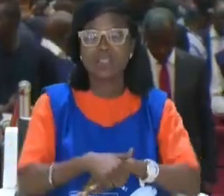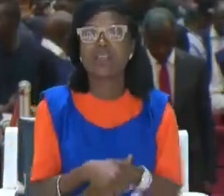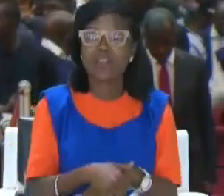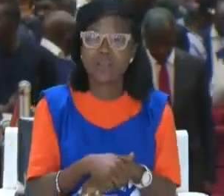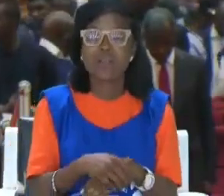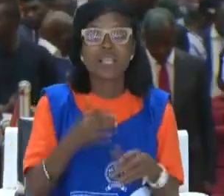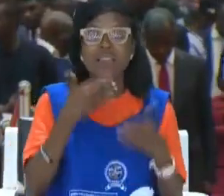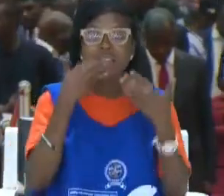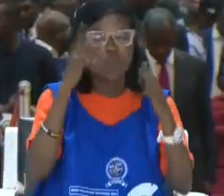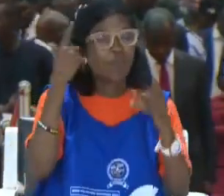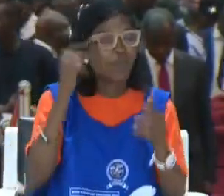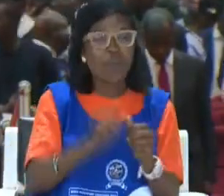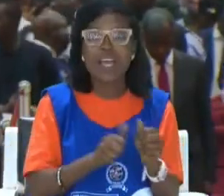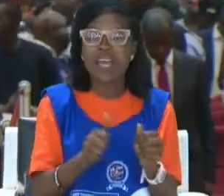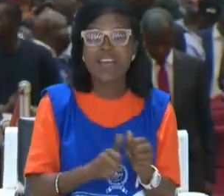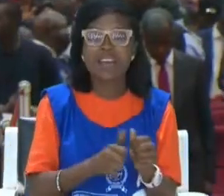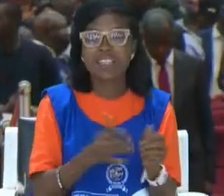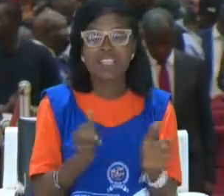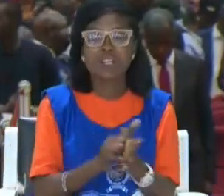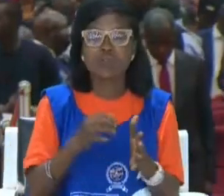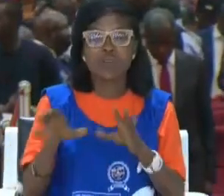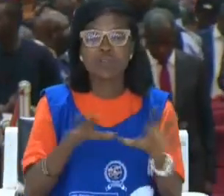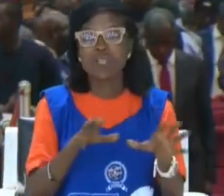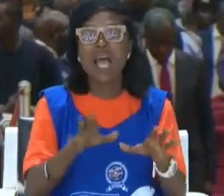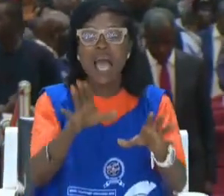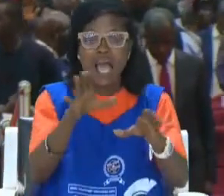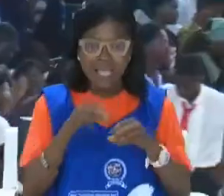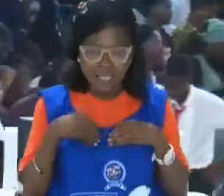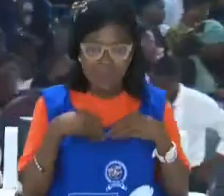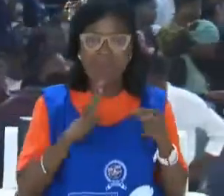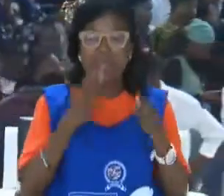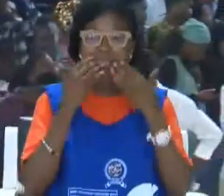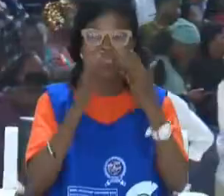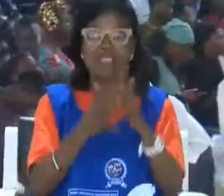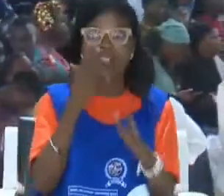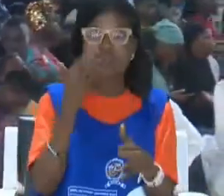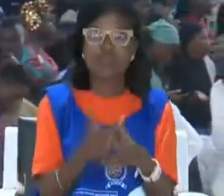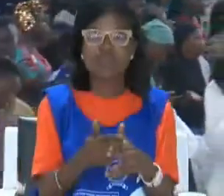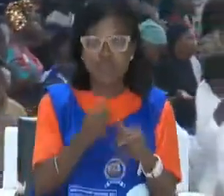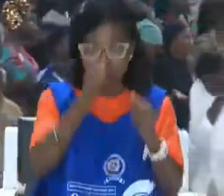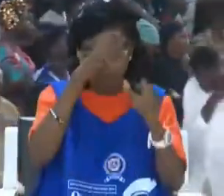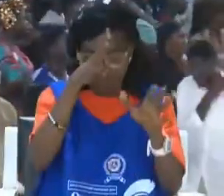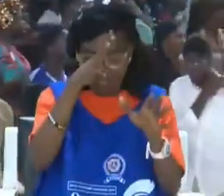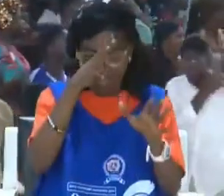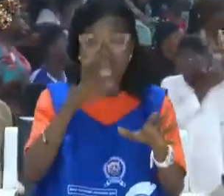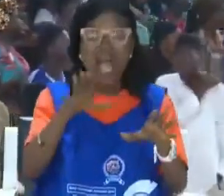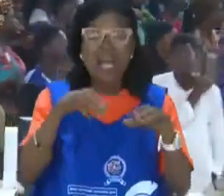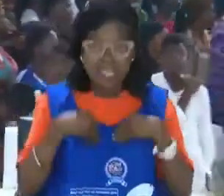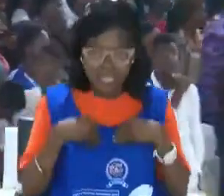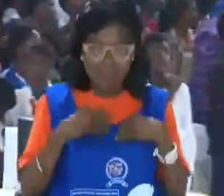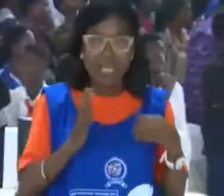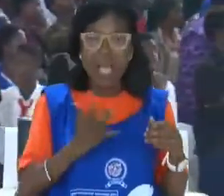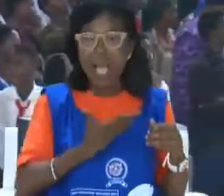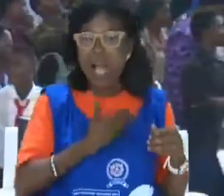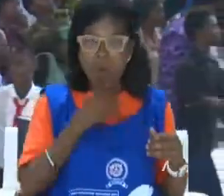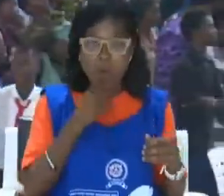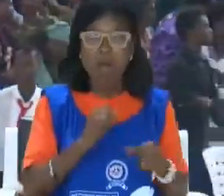done. Please accept our thanks in Jesus' name. Father, please accept our